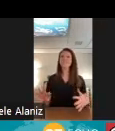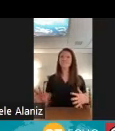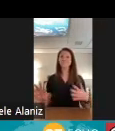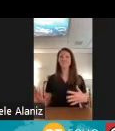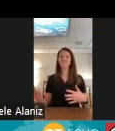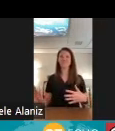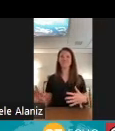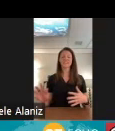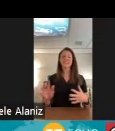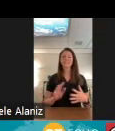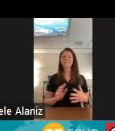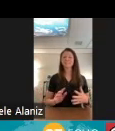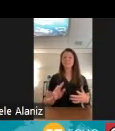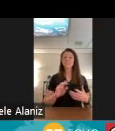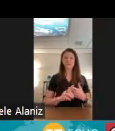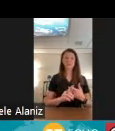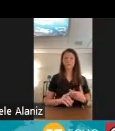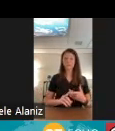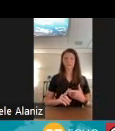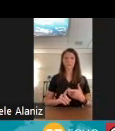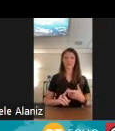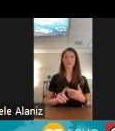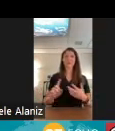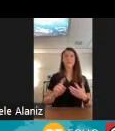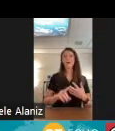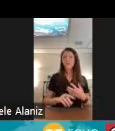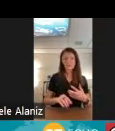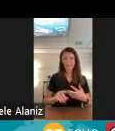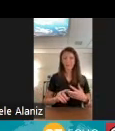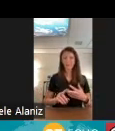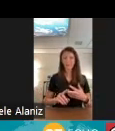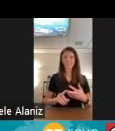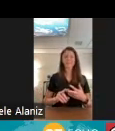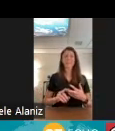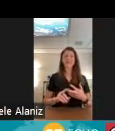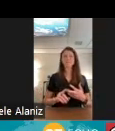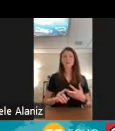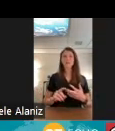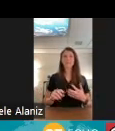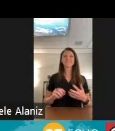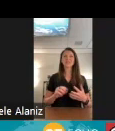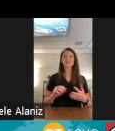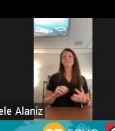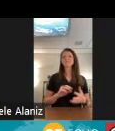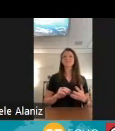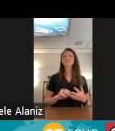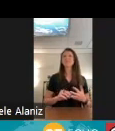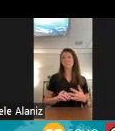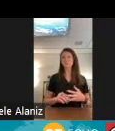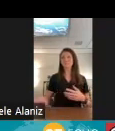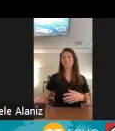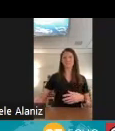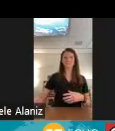each of these interventions and tell you who it works for, why we think it works, as well as just